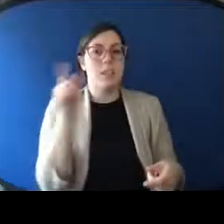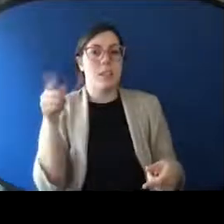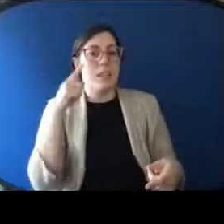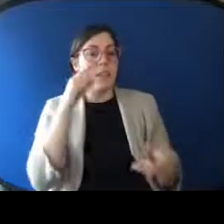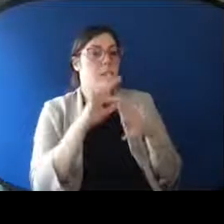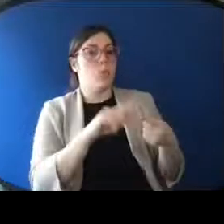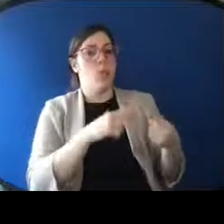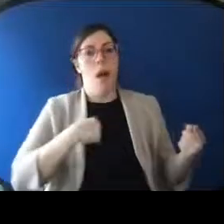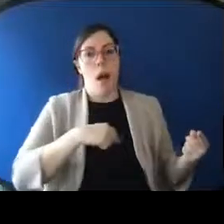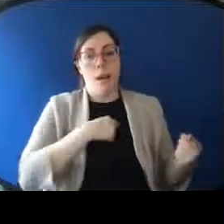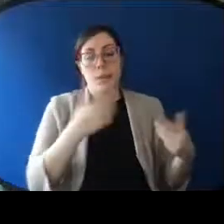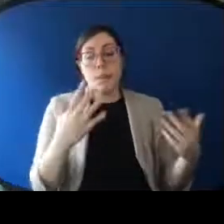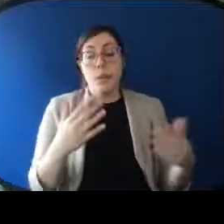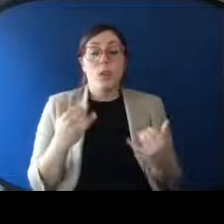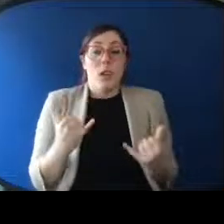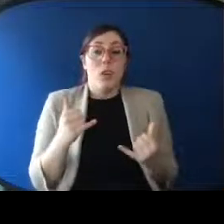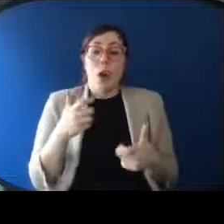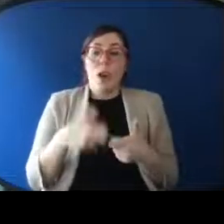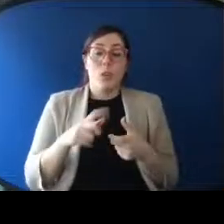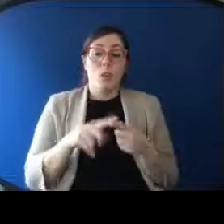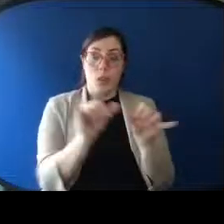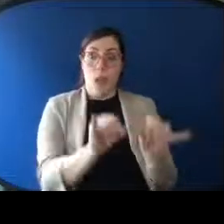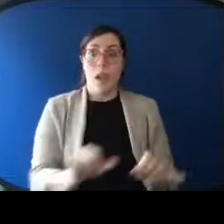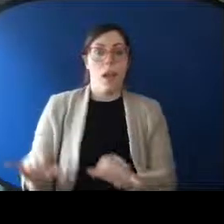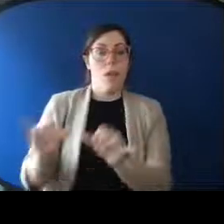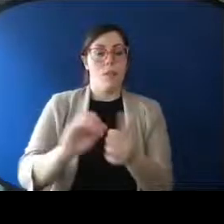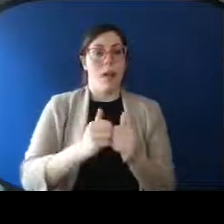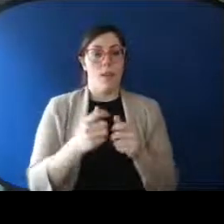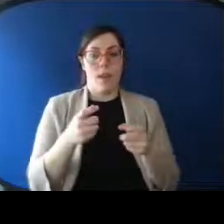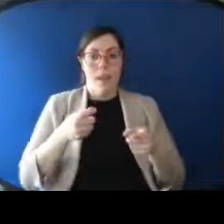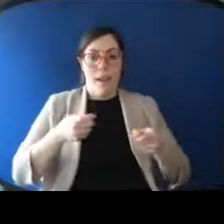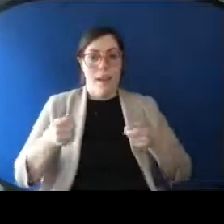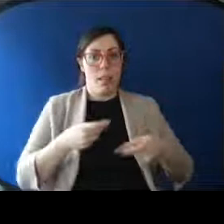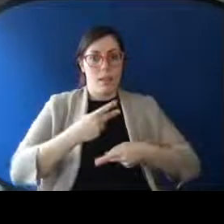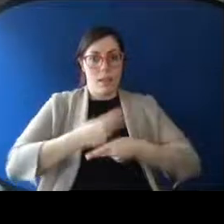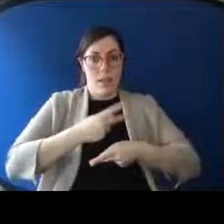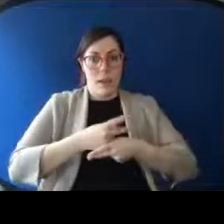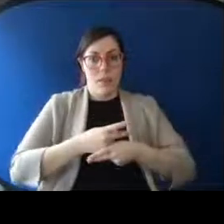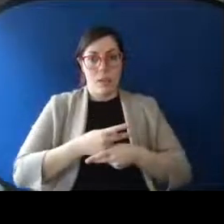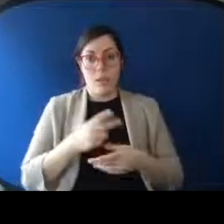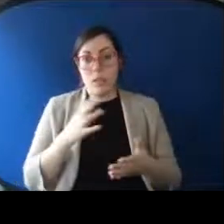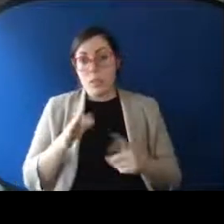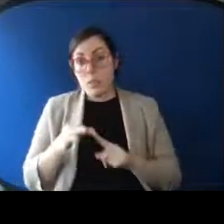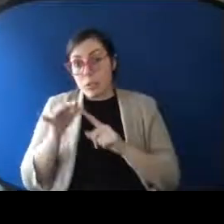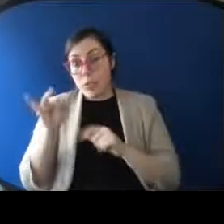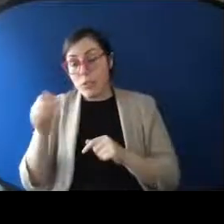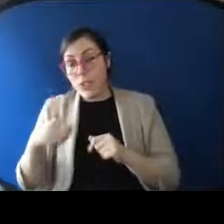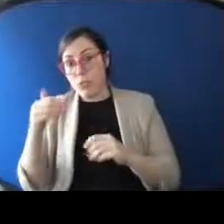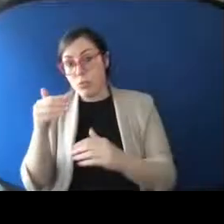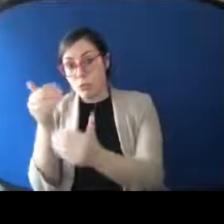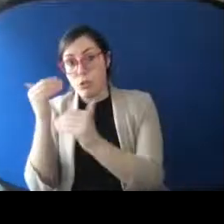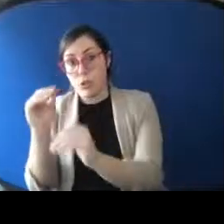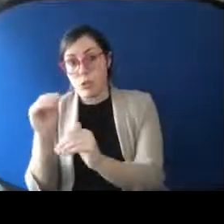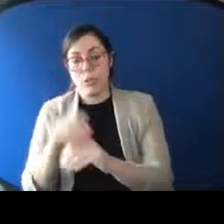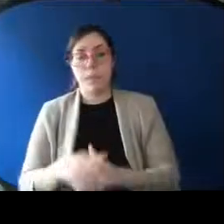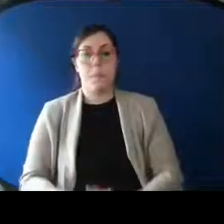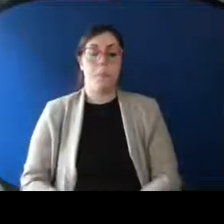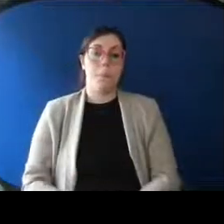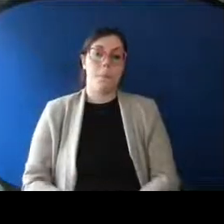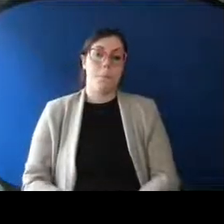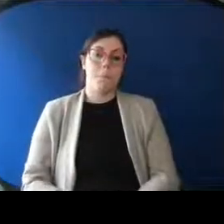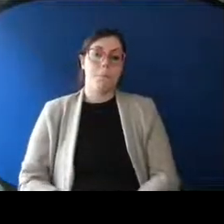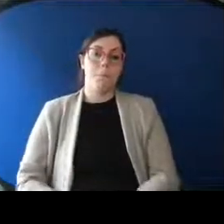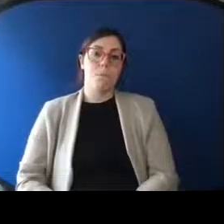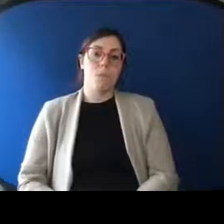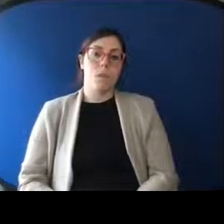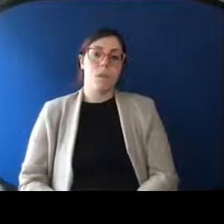way currently to standardize how we handle this data, particularly if there's any restrictions. So slide, please.